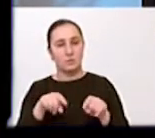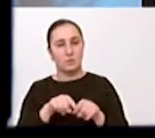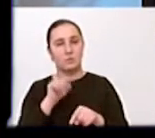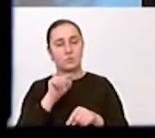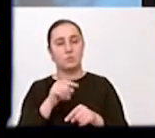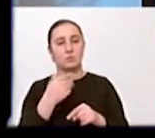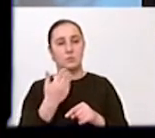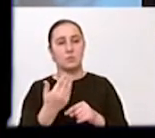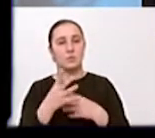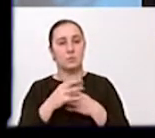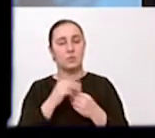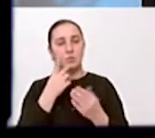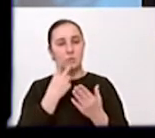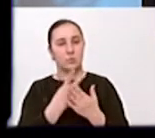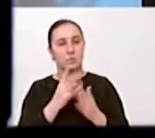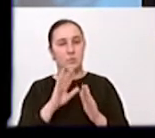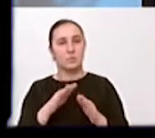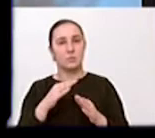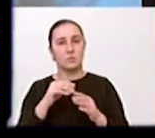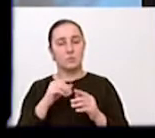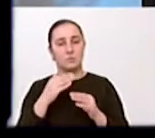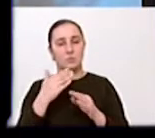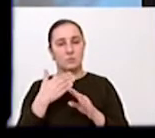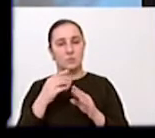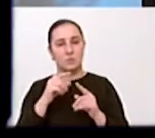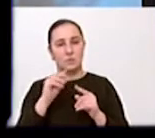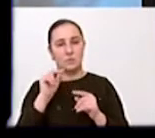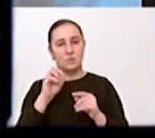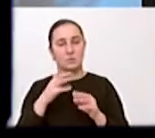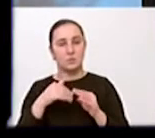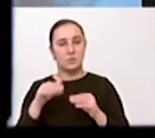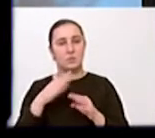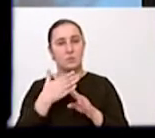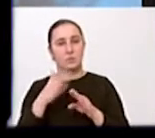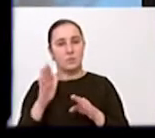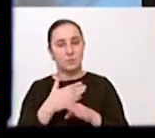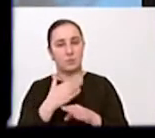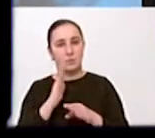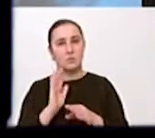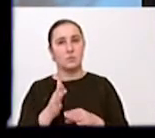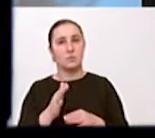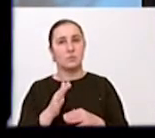bilan hozir ko'rib chiqamiz. Chet qismini olib tashladik. Demak,